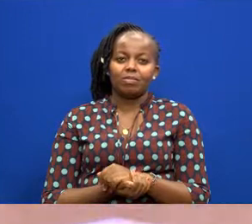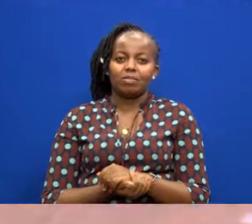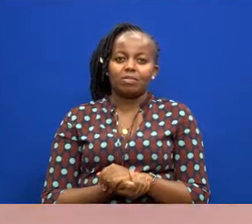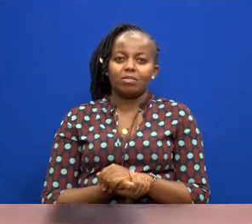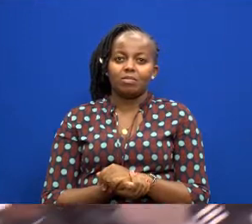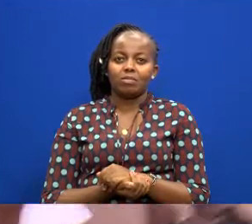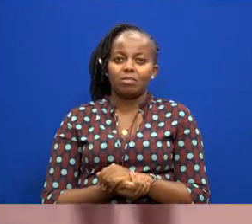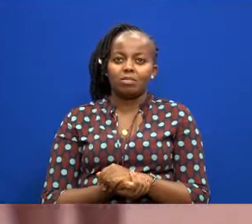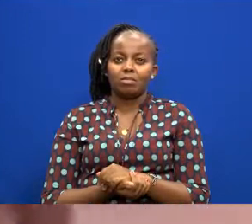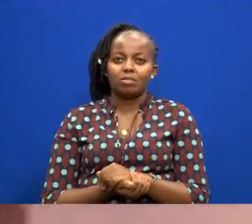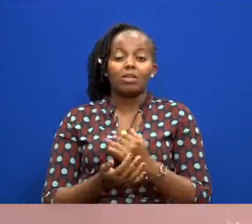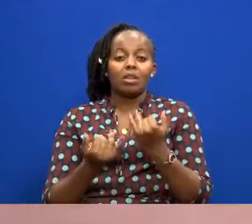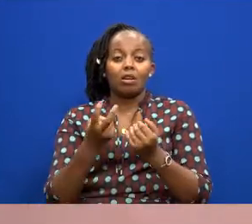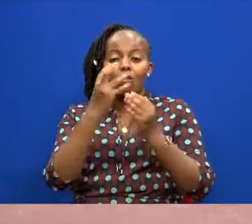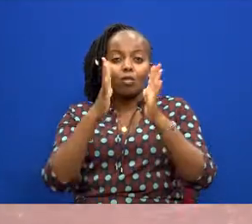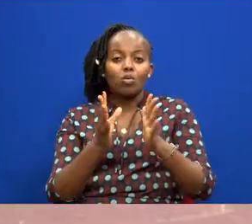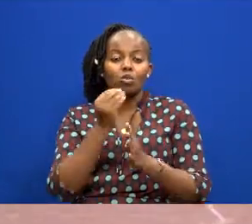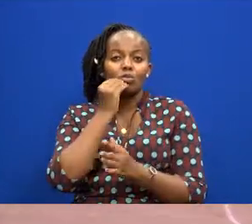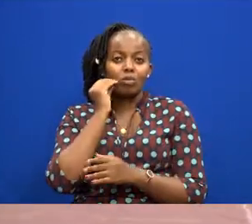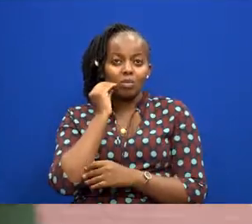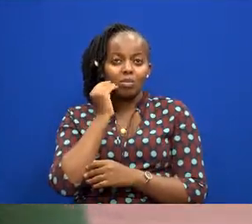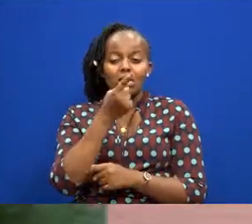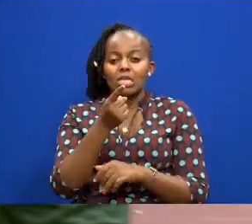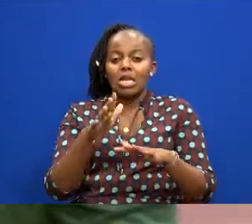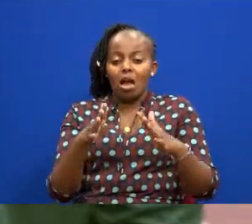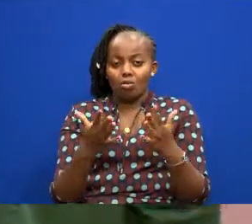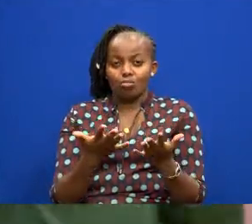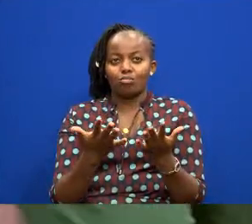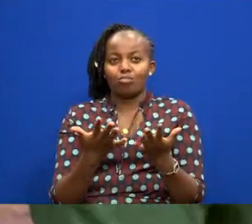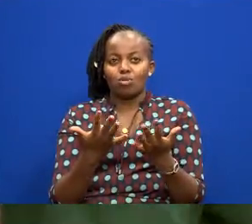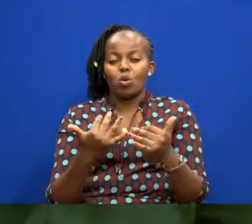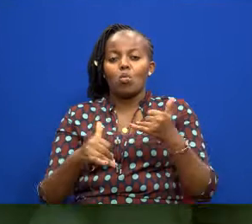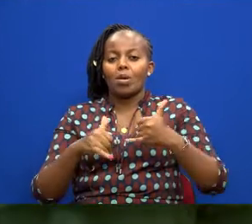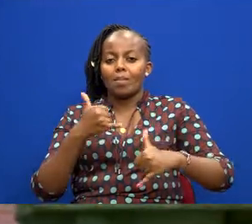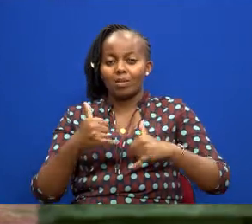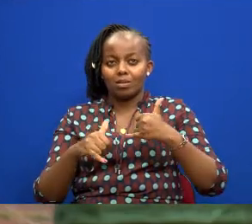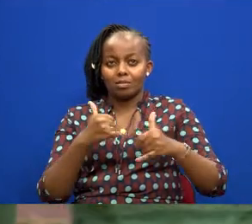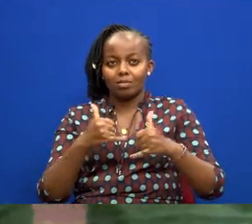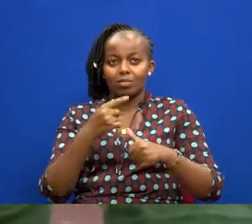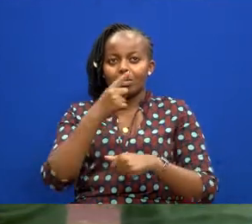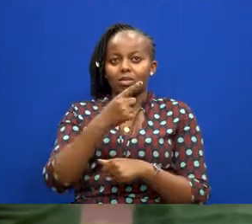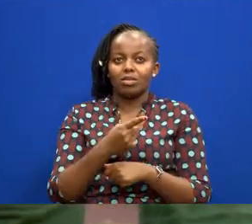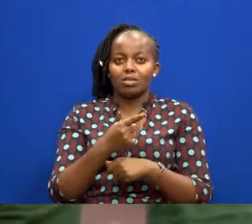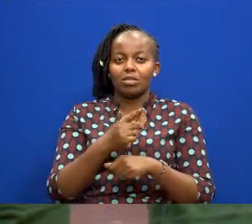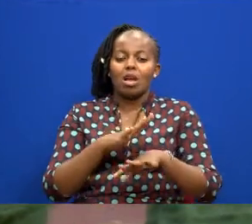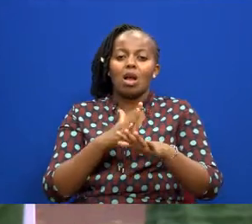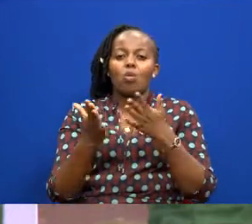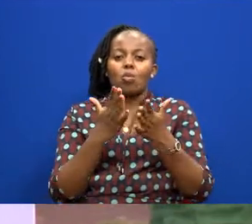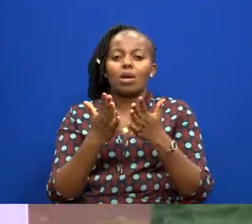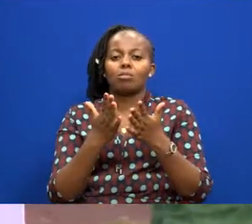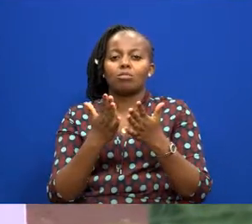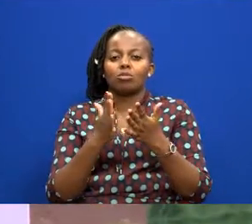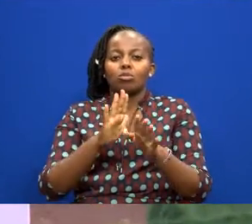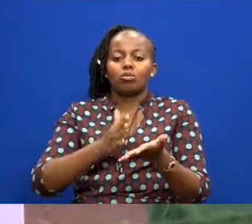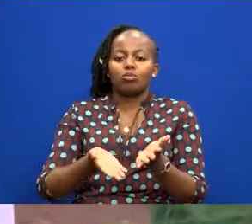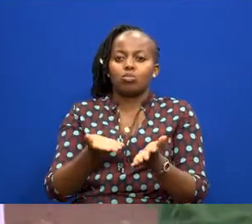viewers back at home, this is how the game is played. She's on the stage of flipping the stone and getting a house.